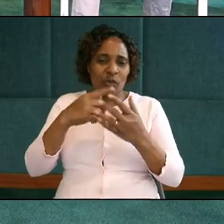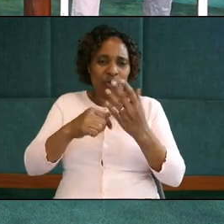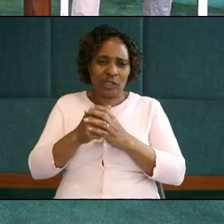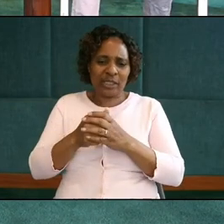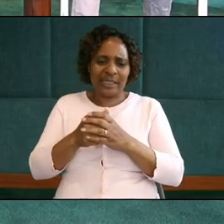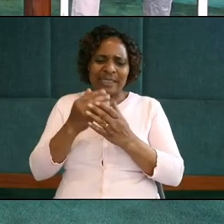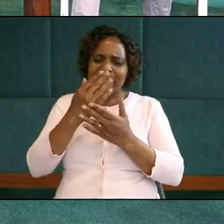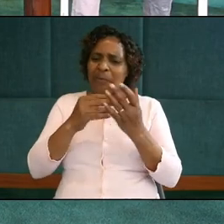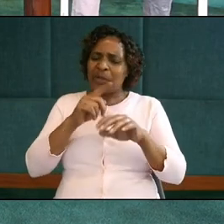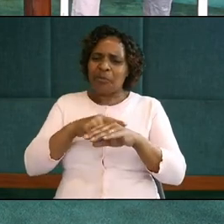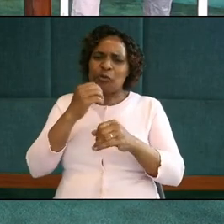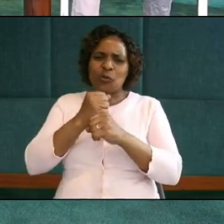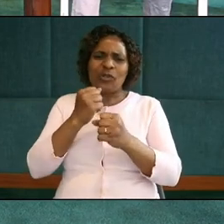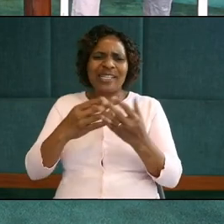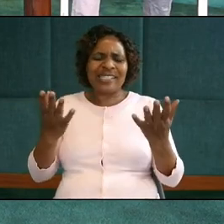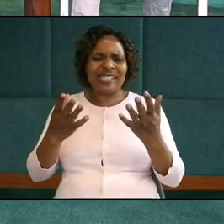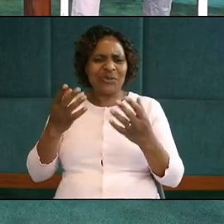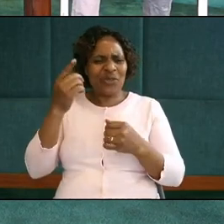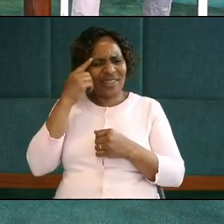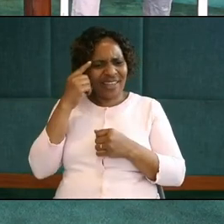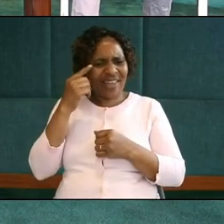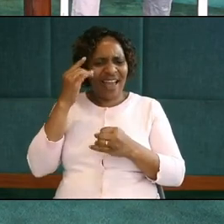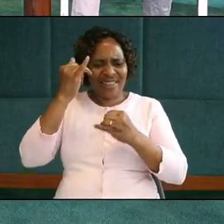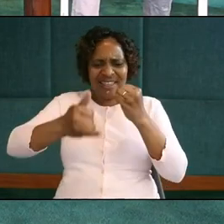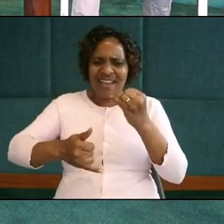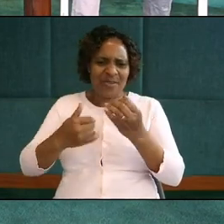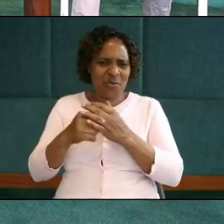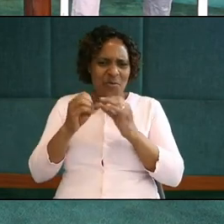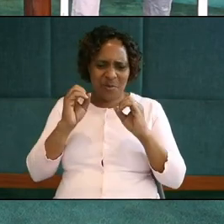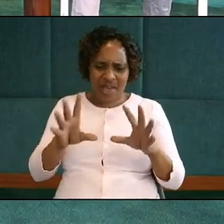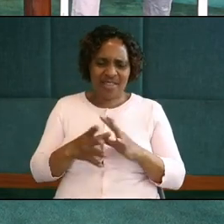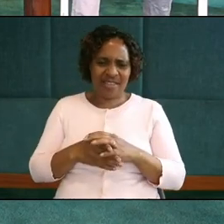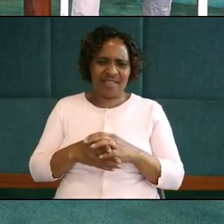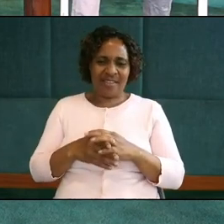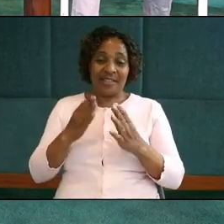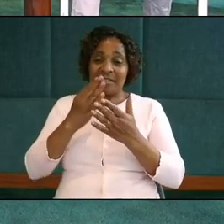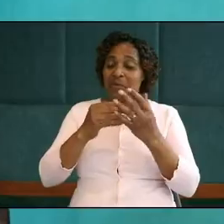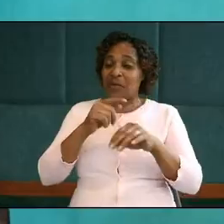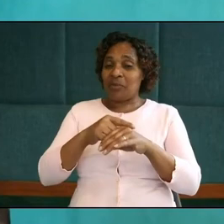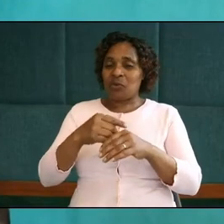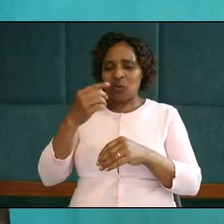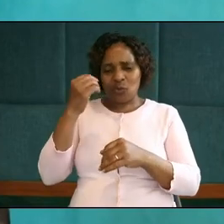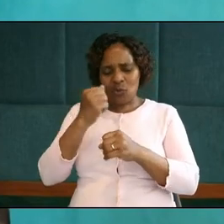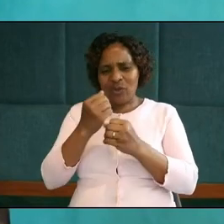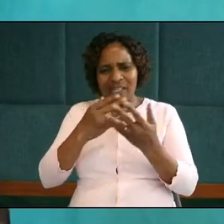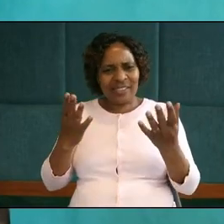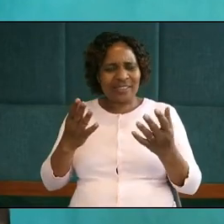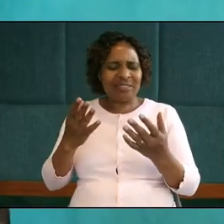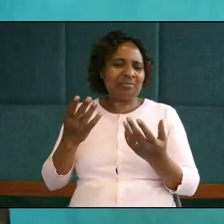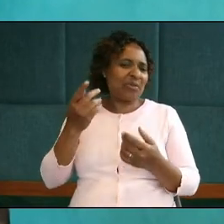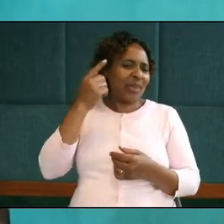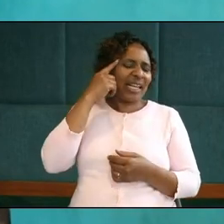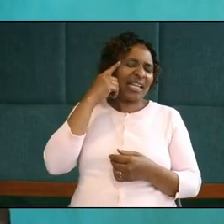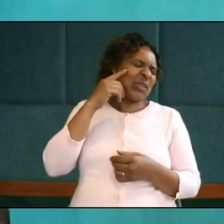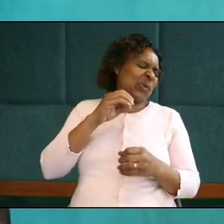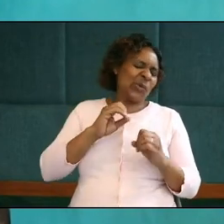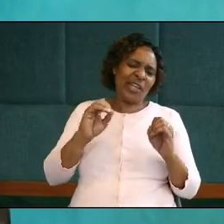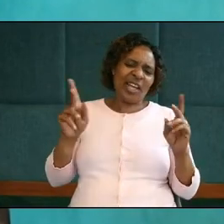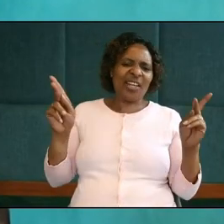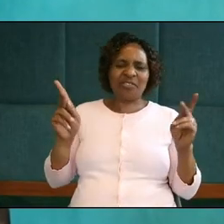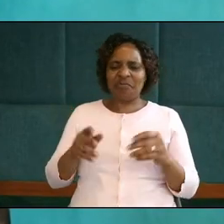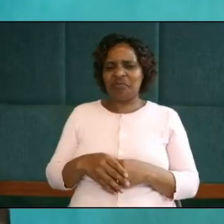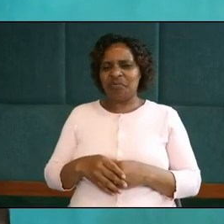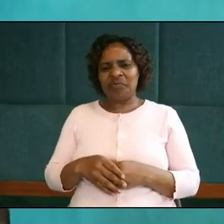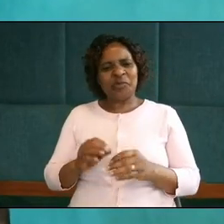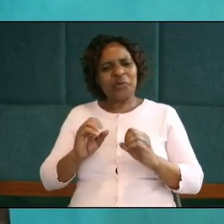that there won't be any consequences, you know. There are times that we do things and we think, well, it's going to